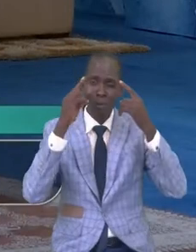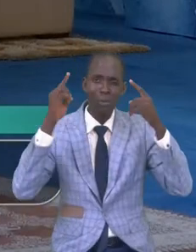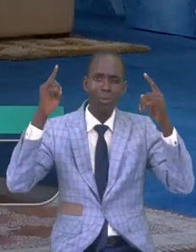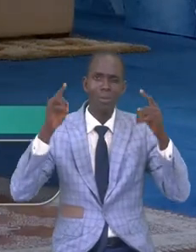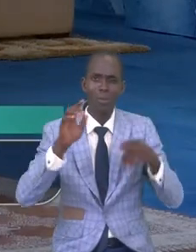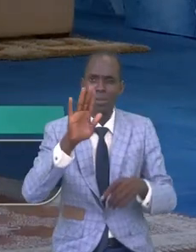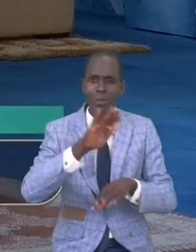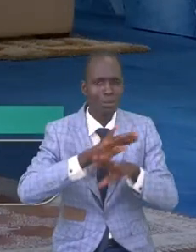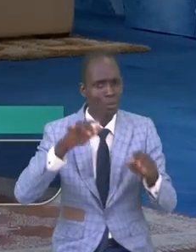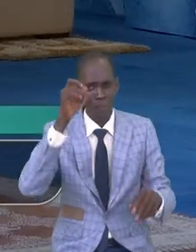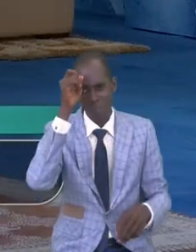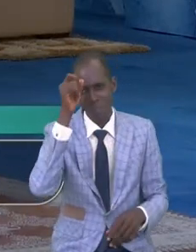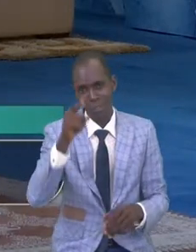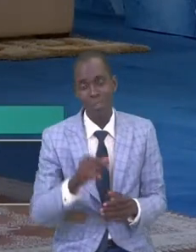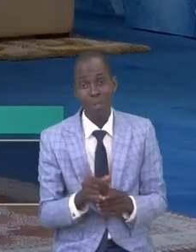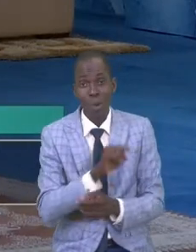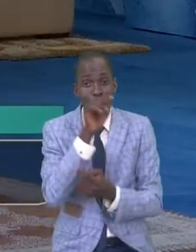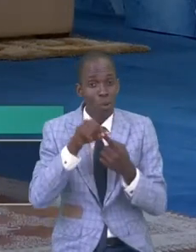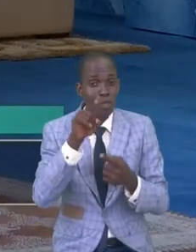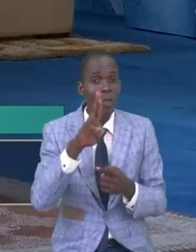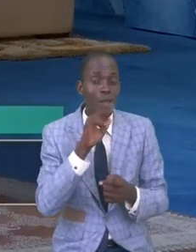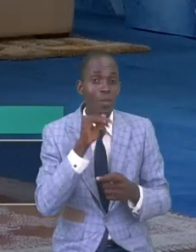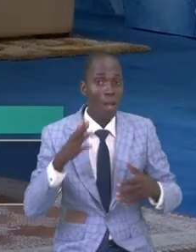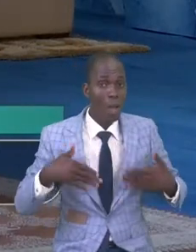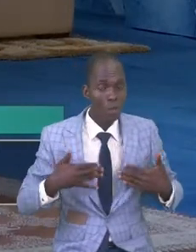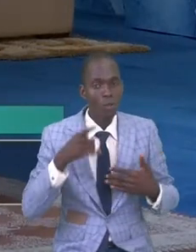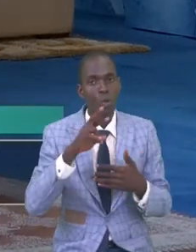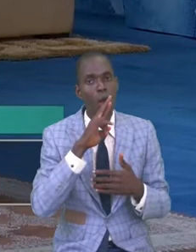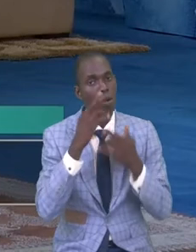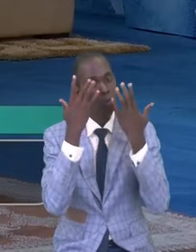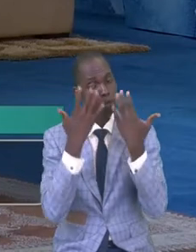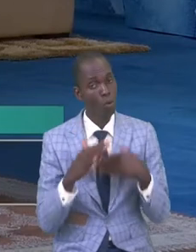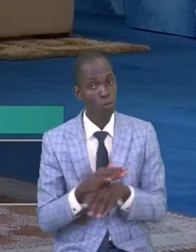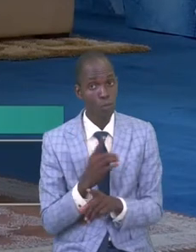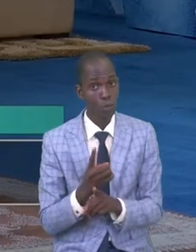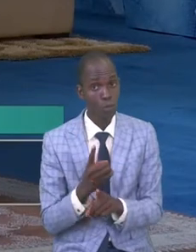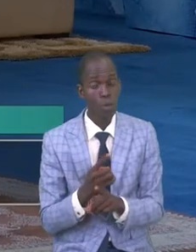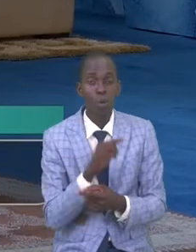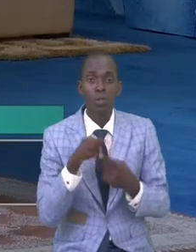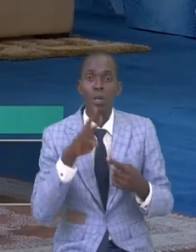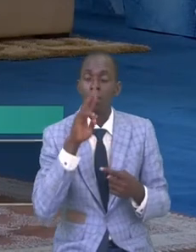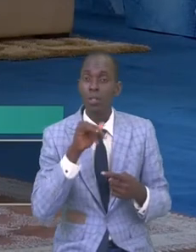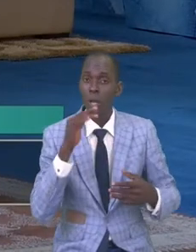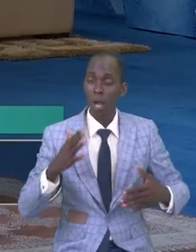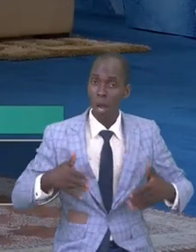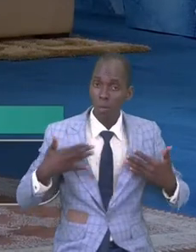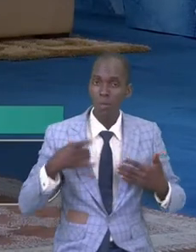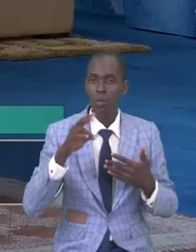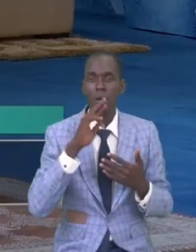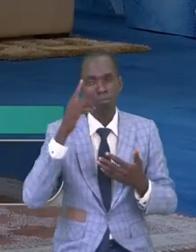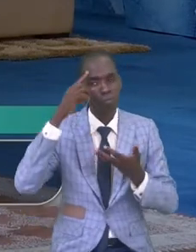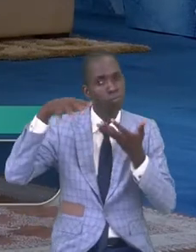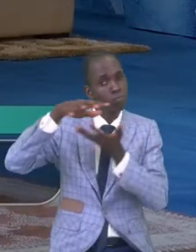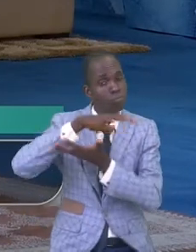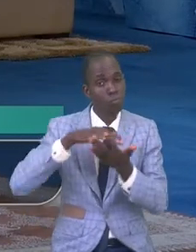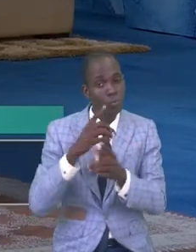understand. When you are not happy, you're sorrowful. When you're not happy, you're confused. When